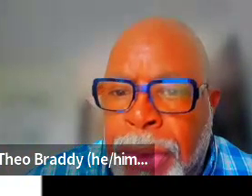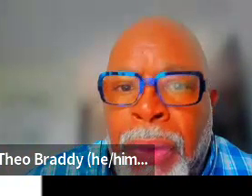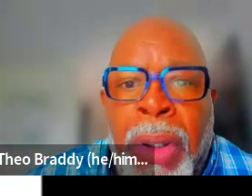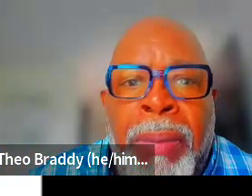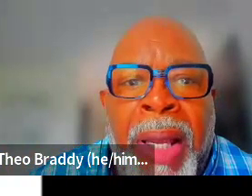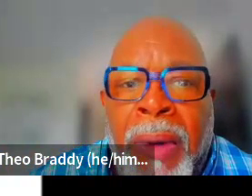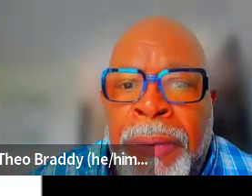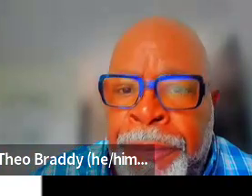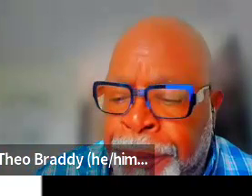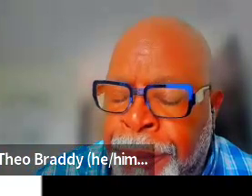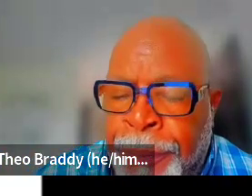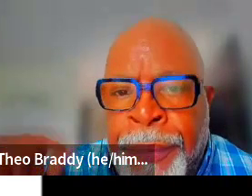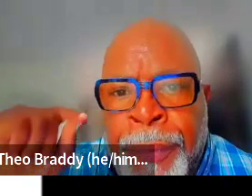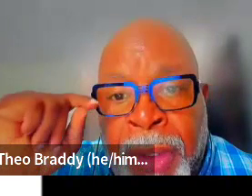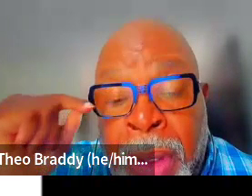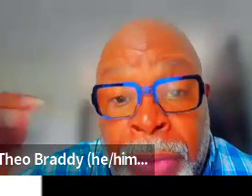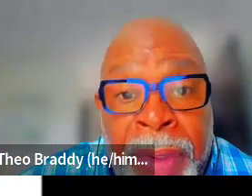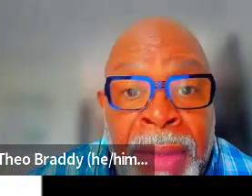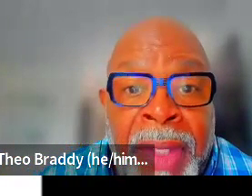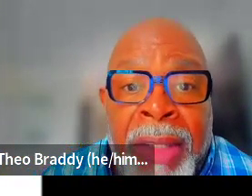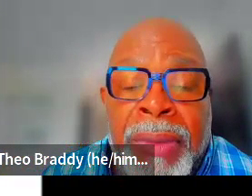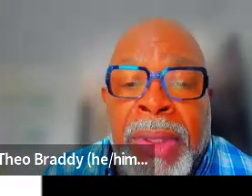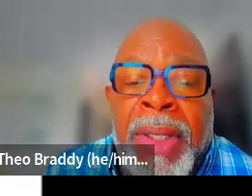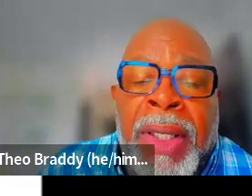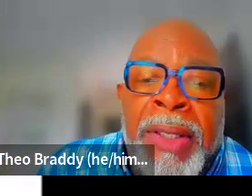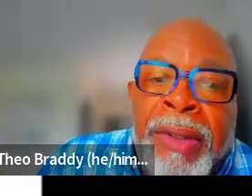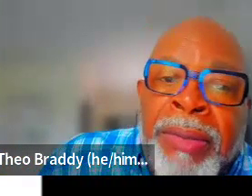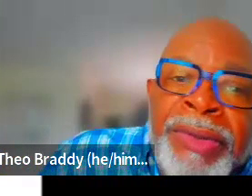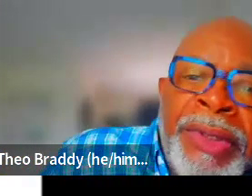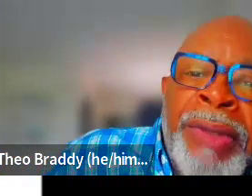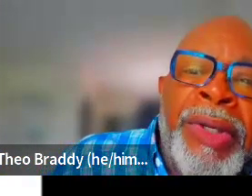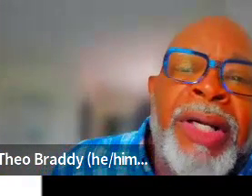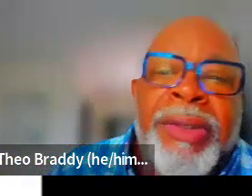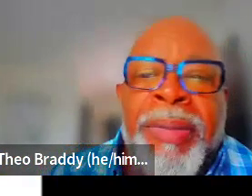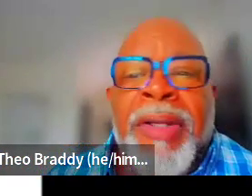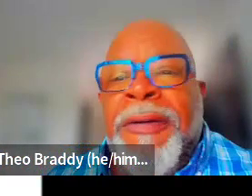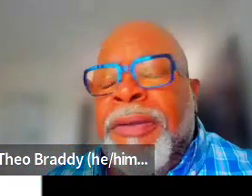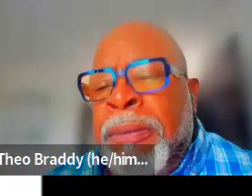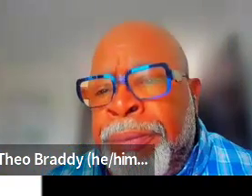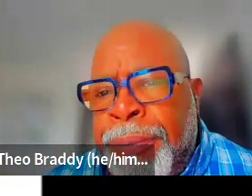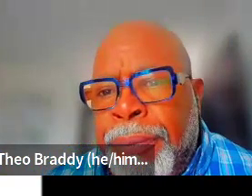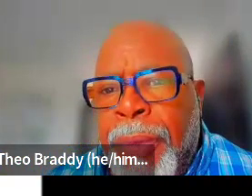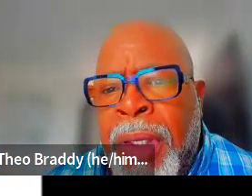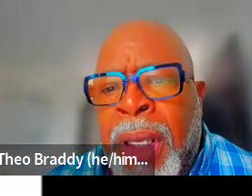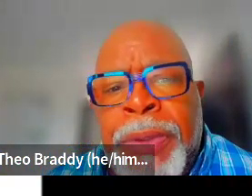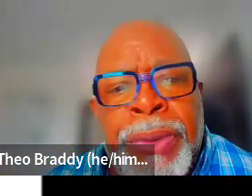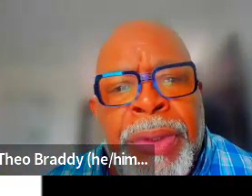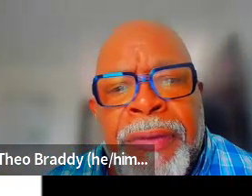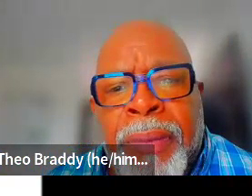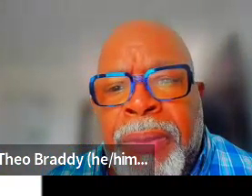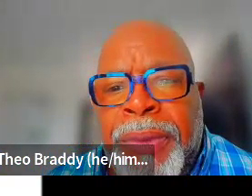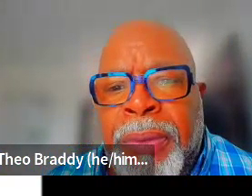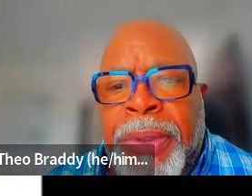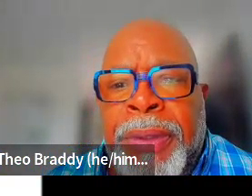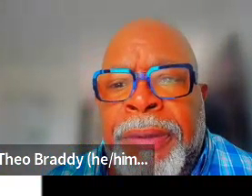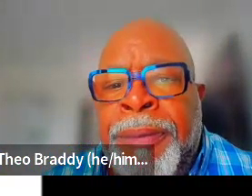talk to you about a number of things, actually, Lydia mentioned in regard to the benefits and opportunities